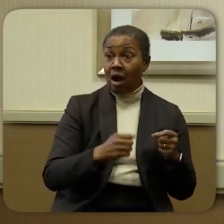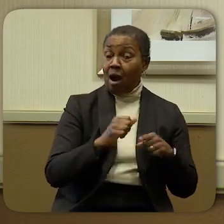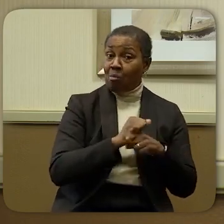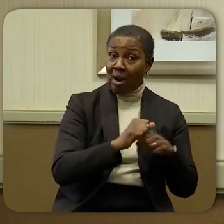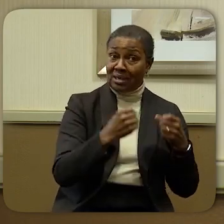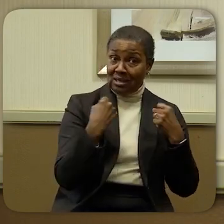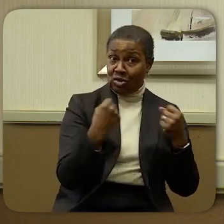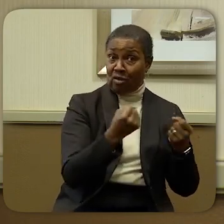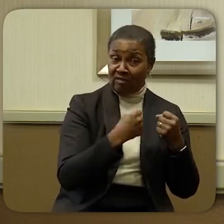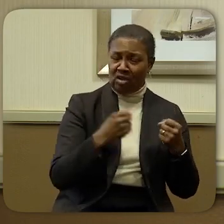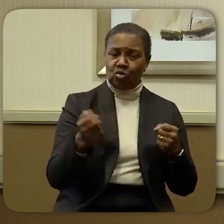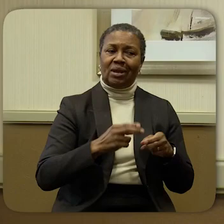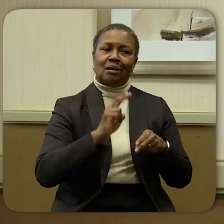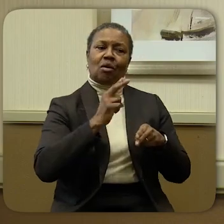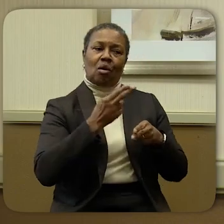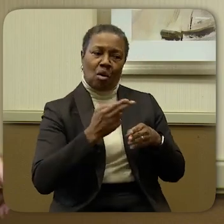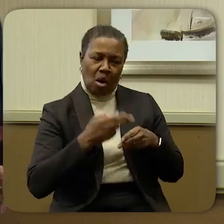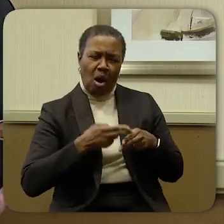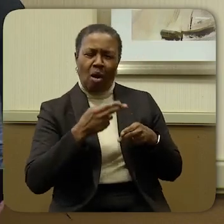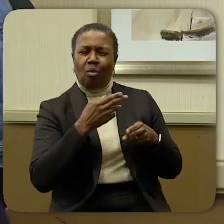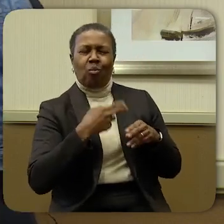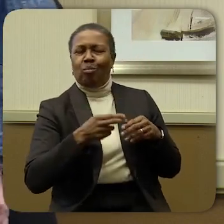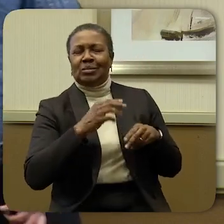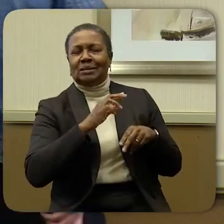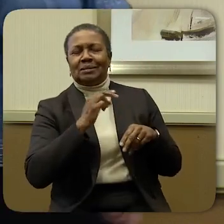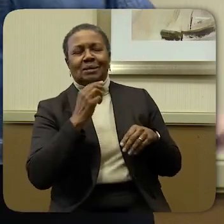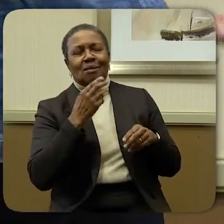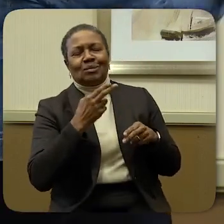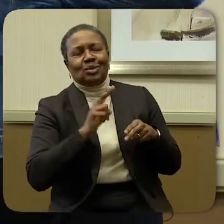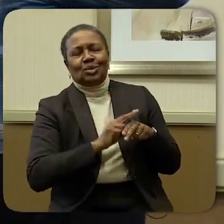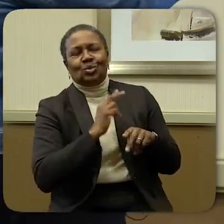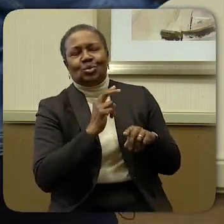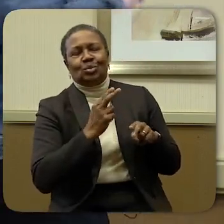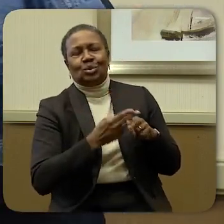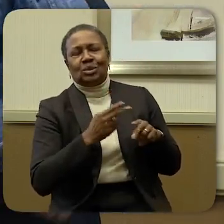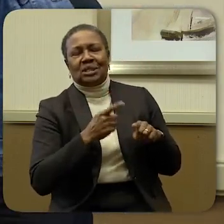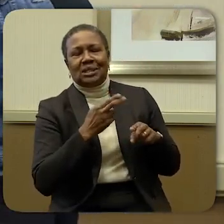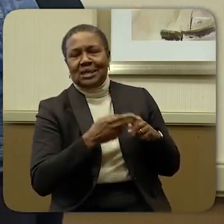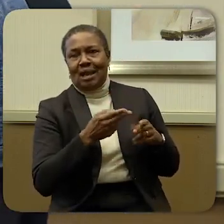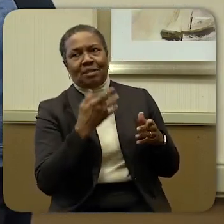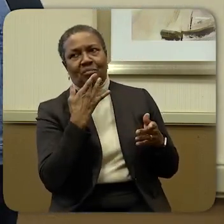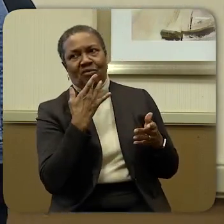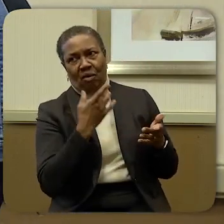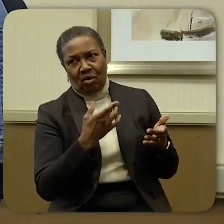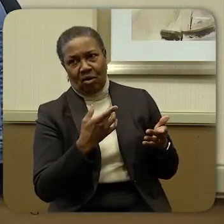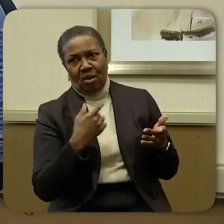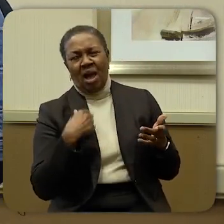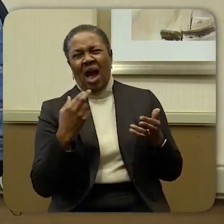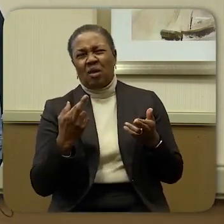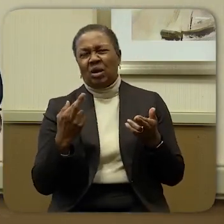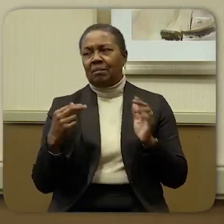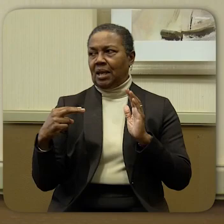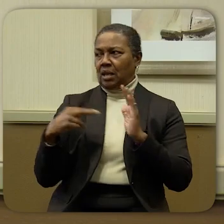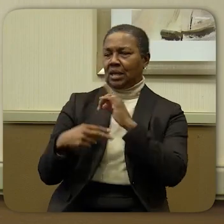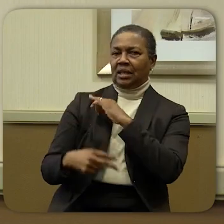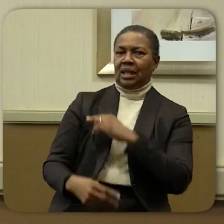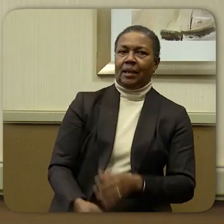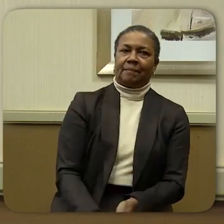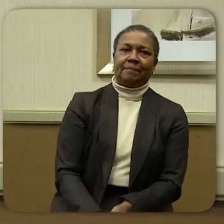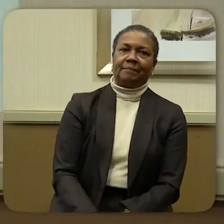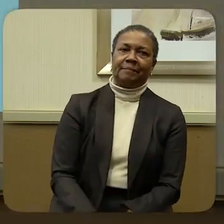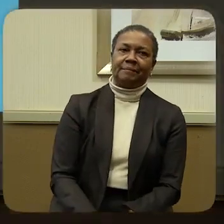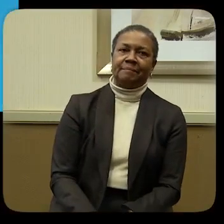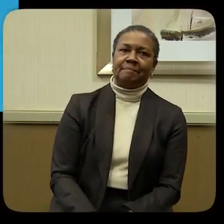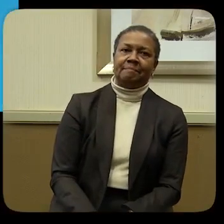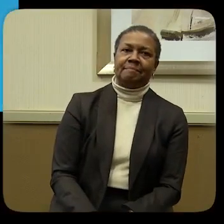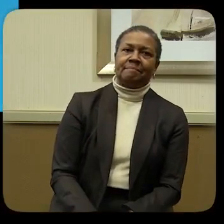they want to go by. So there's different things like that you'll want to figure out. So I really recommend taking a peek through there.